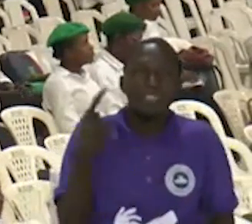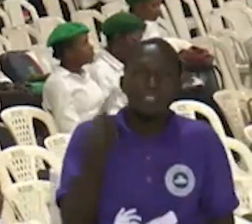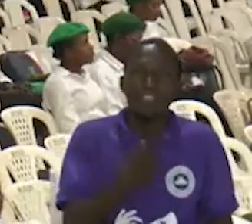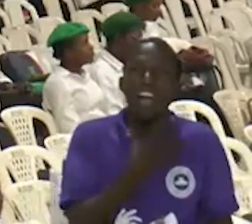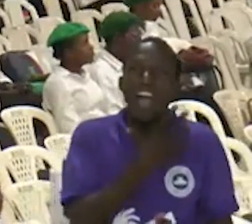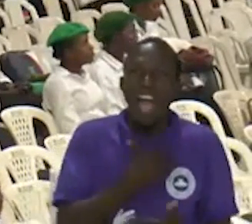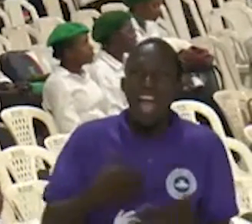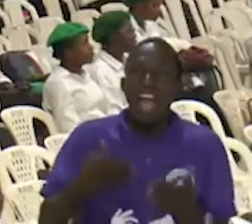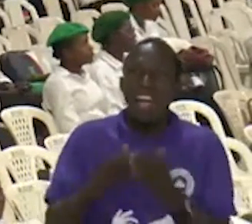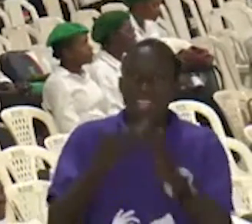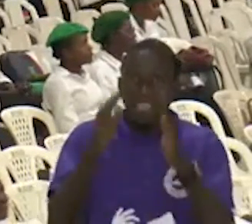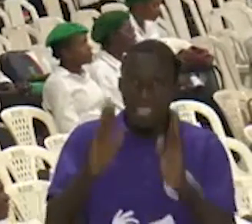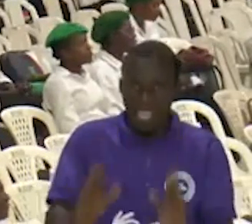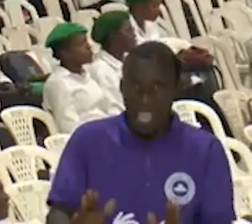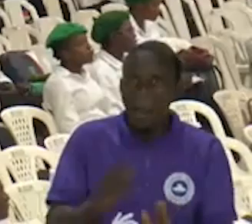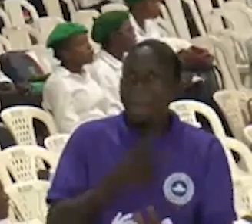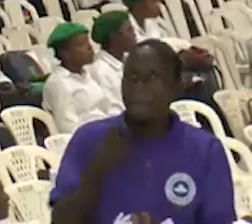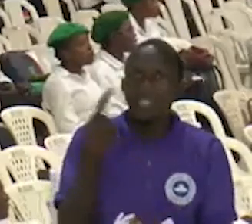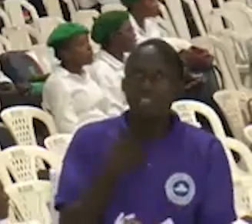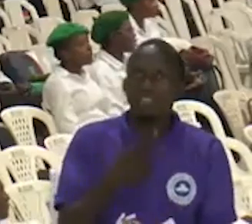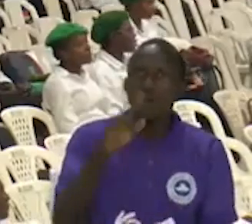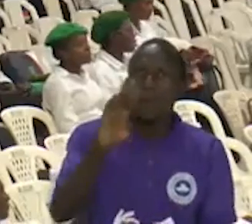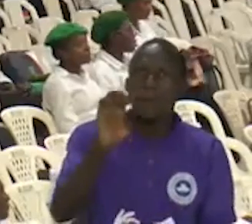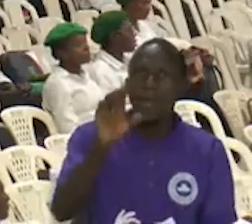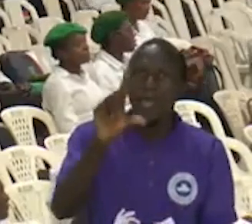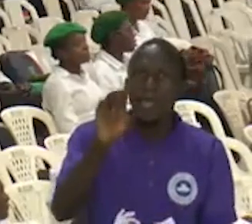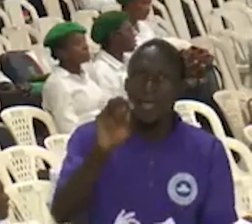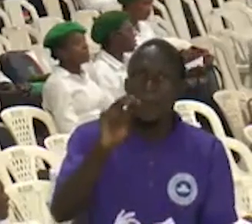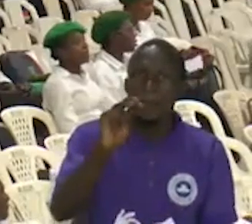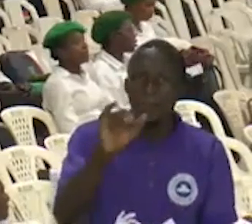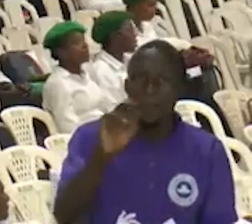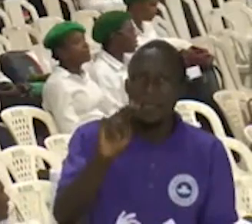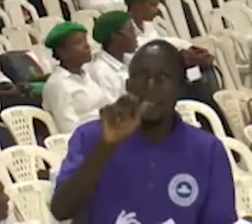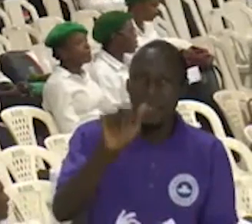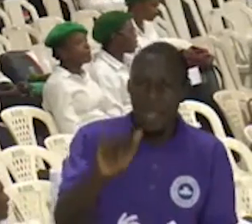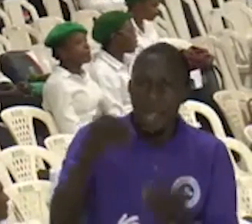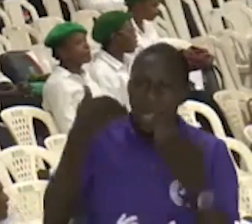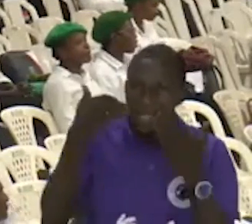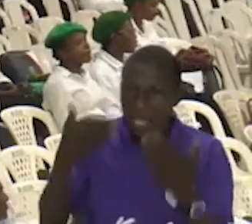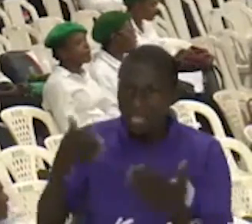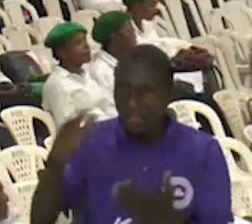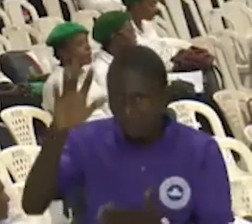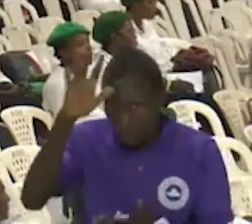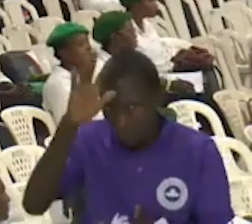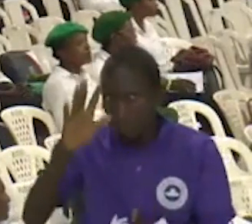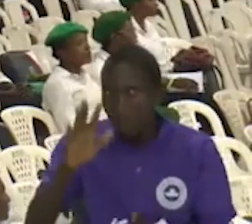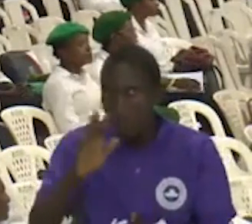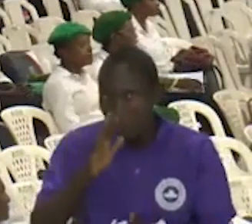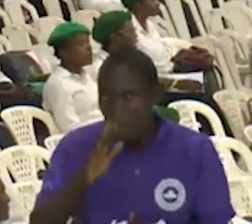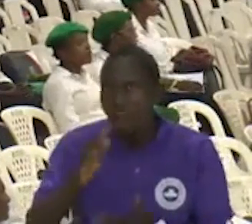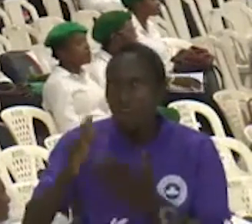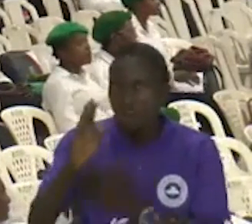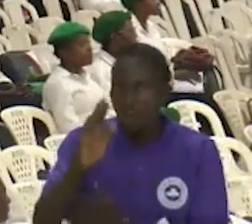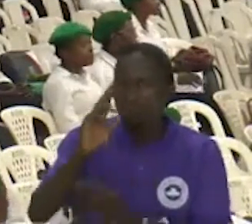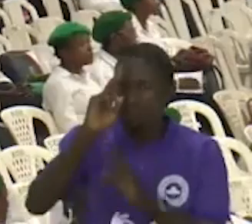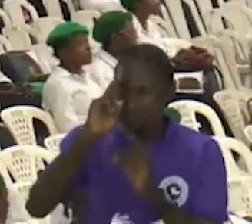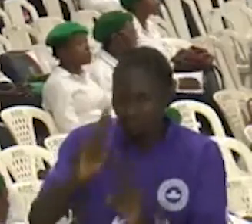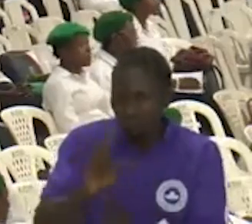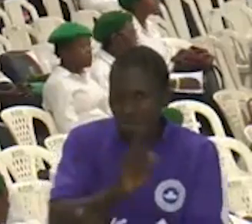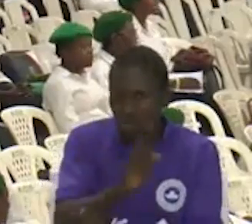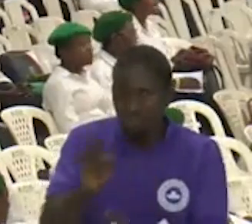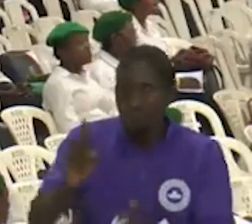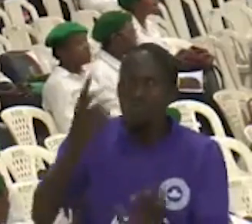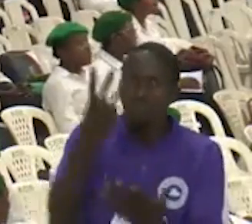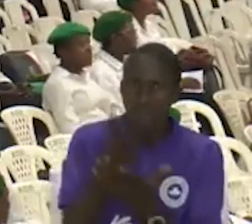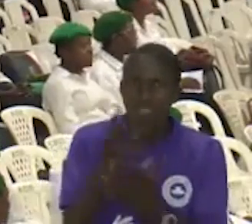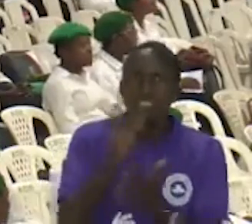Pastor Mrs. Belemina Obonge. Thank you, sir. Thank you, ma. God bless you and honor you greatly in the name of